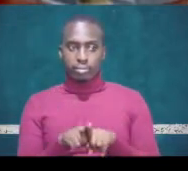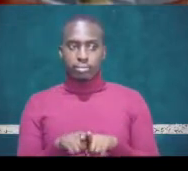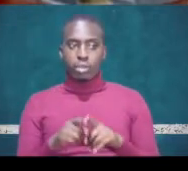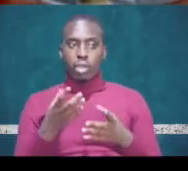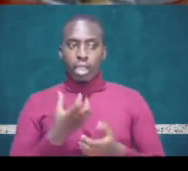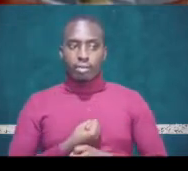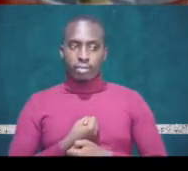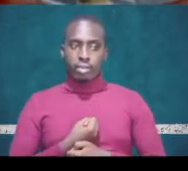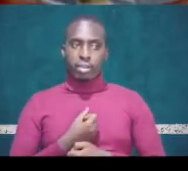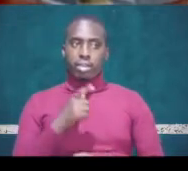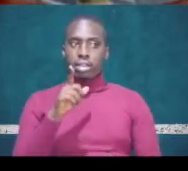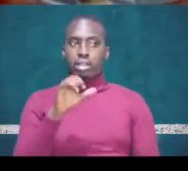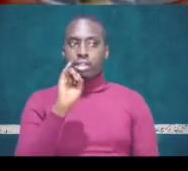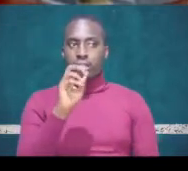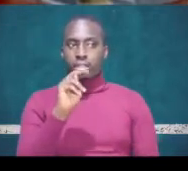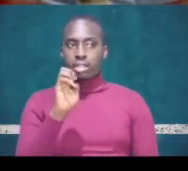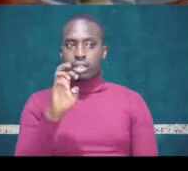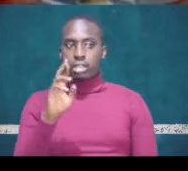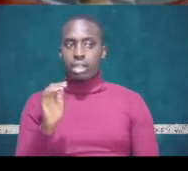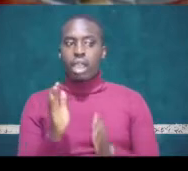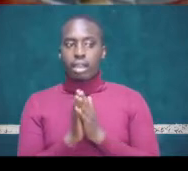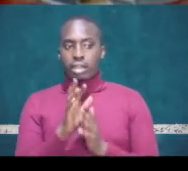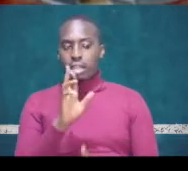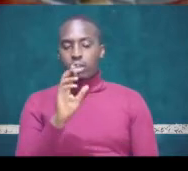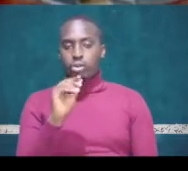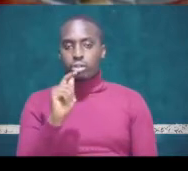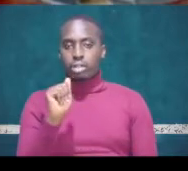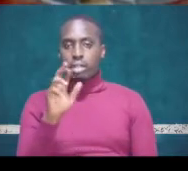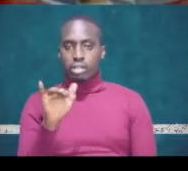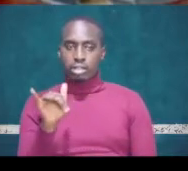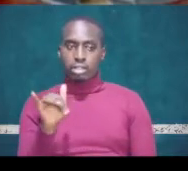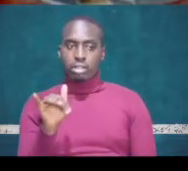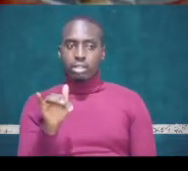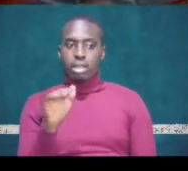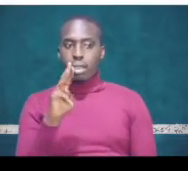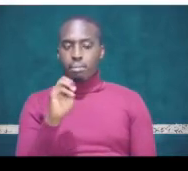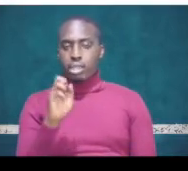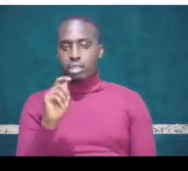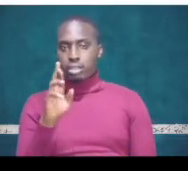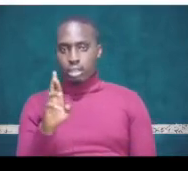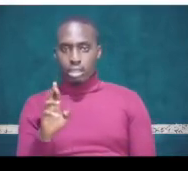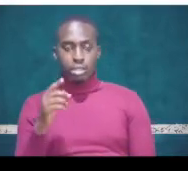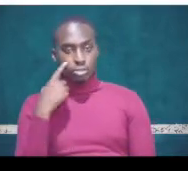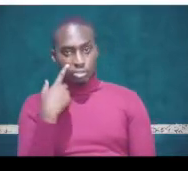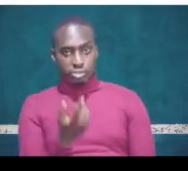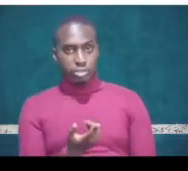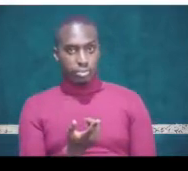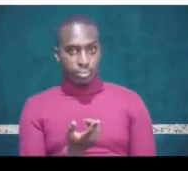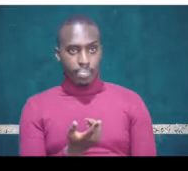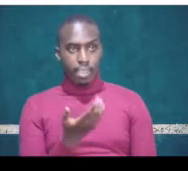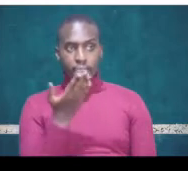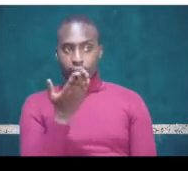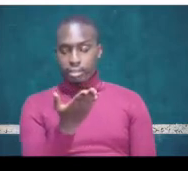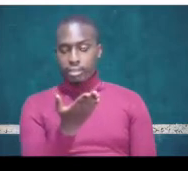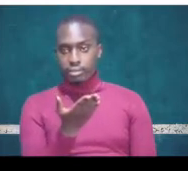linear potentiometers, as I've said, and the rotary potentiometer. So then let's see